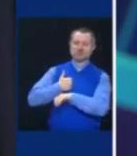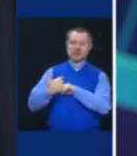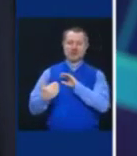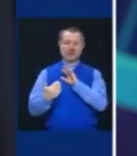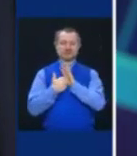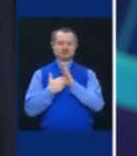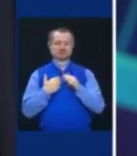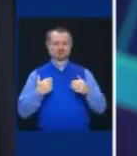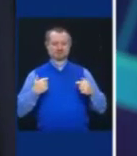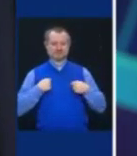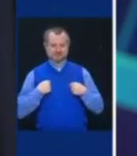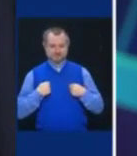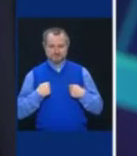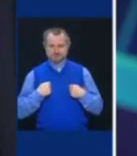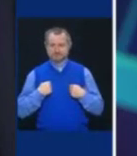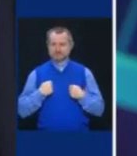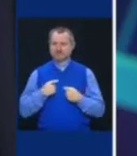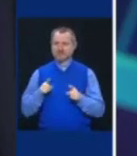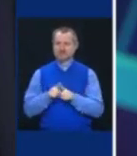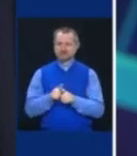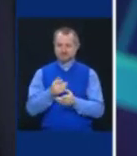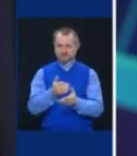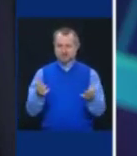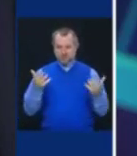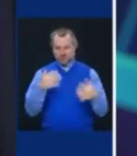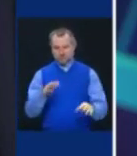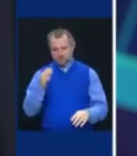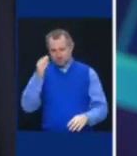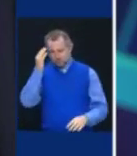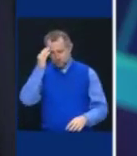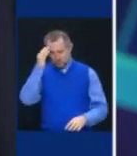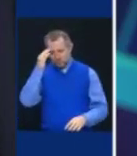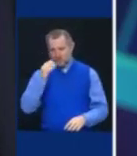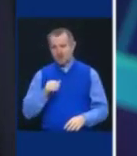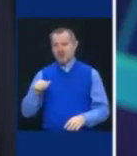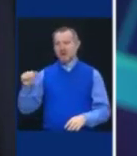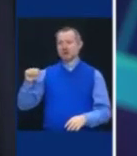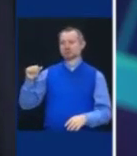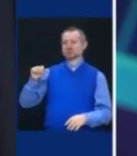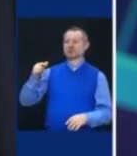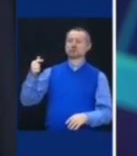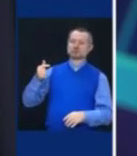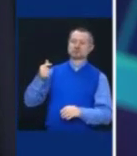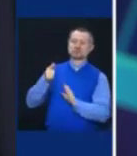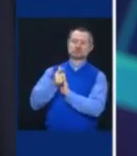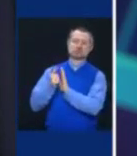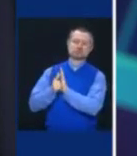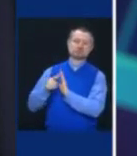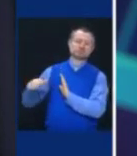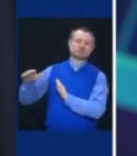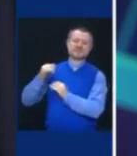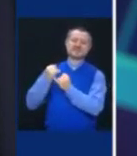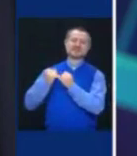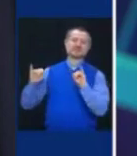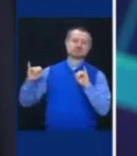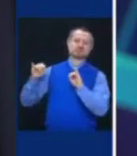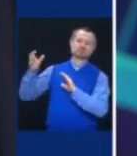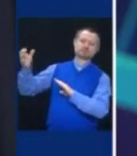he seemingly has gotten away with this for a period of time. I mean, how much longer before a person like